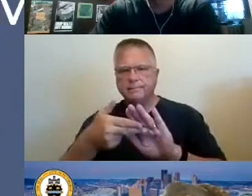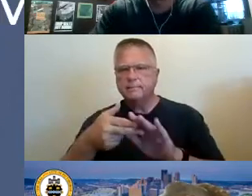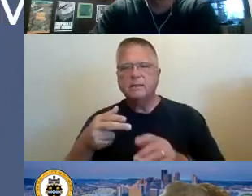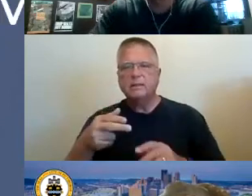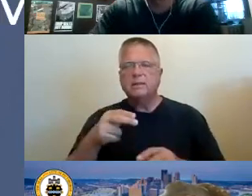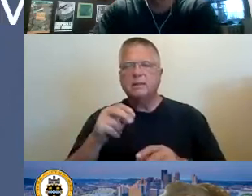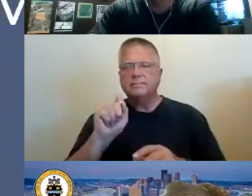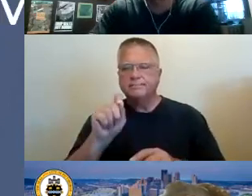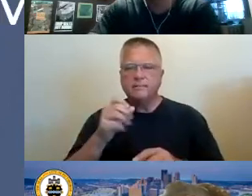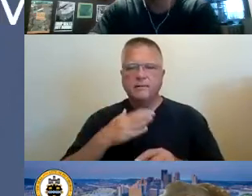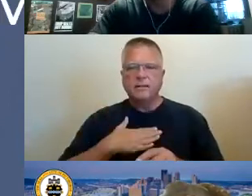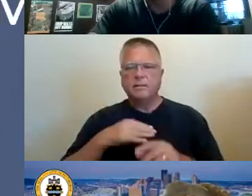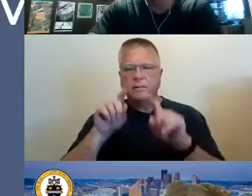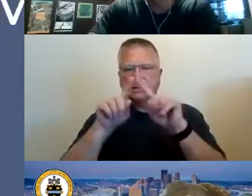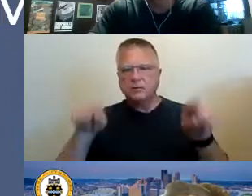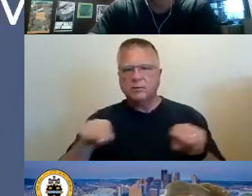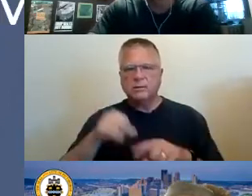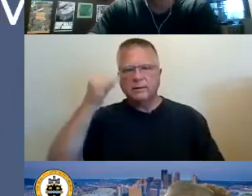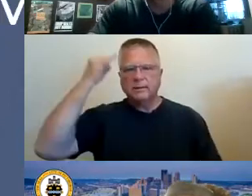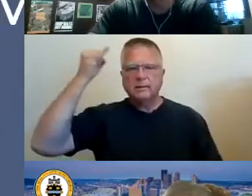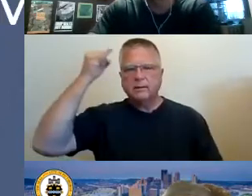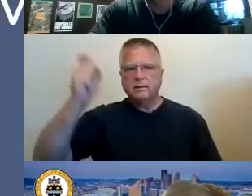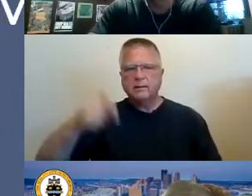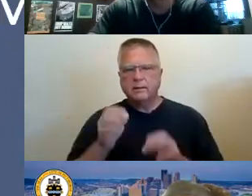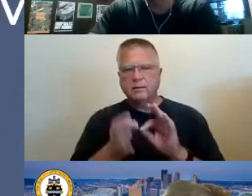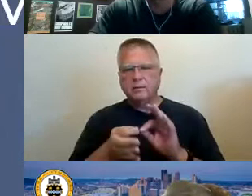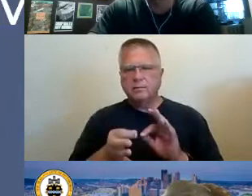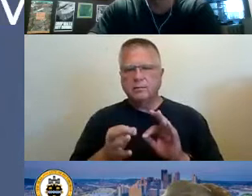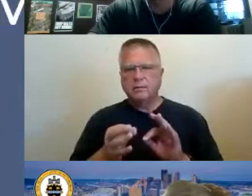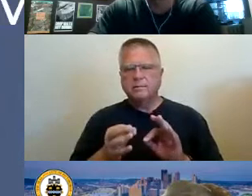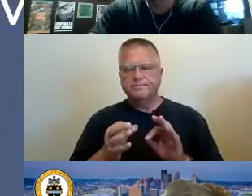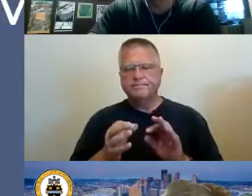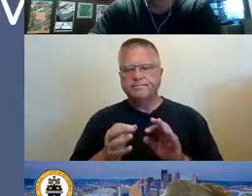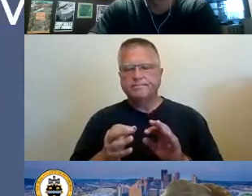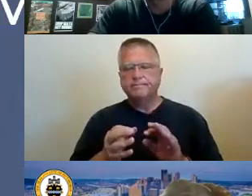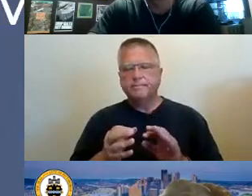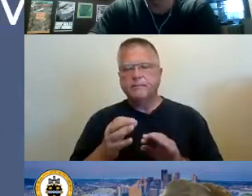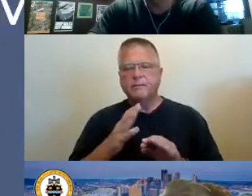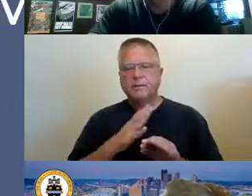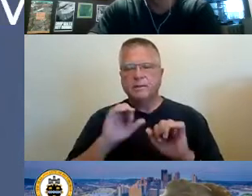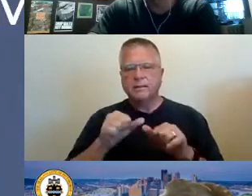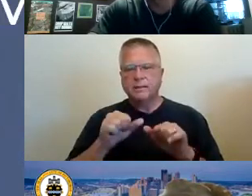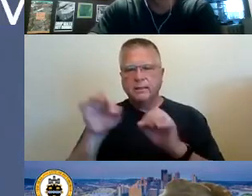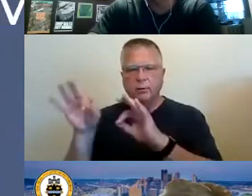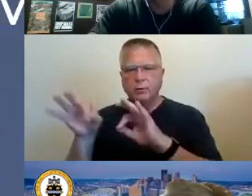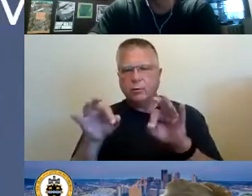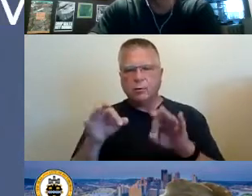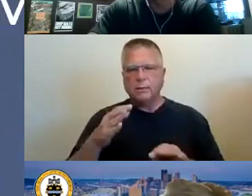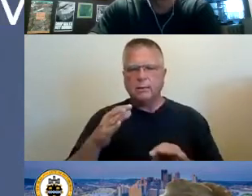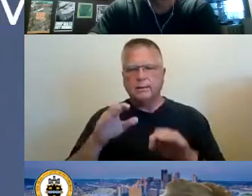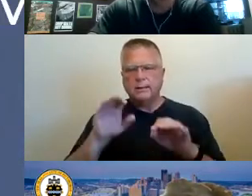just in case you do need an interpreter, you'll be able to uh, look at Jim's